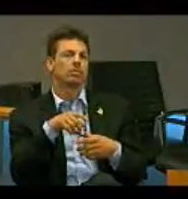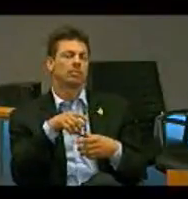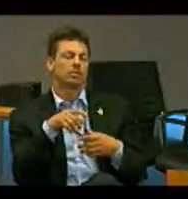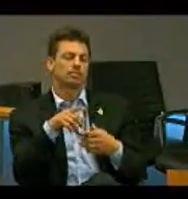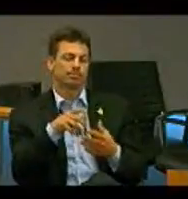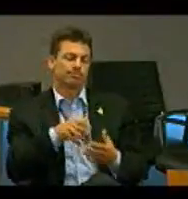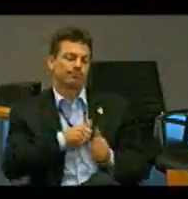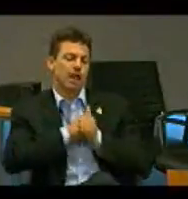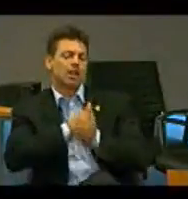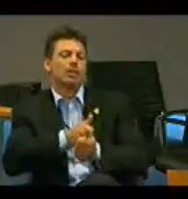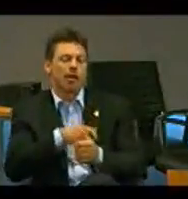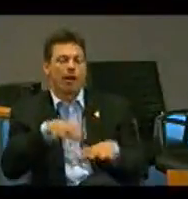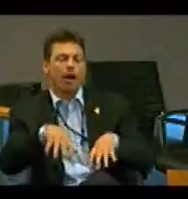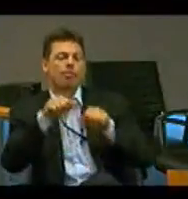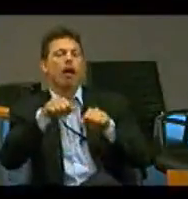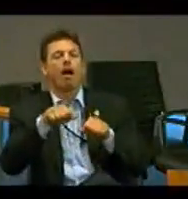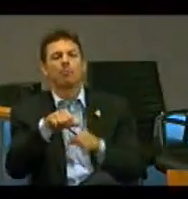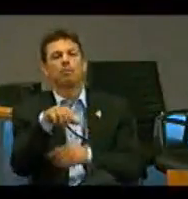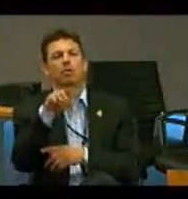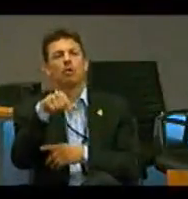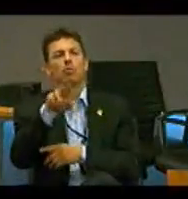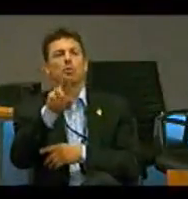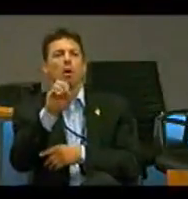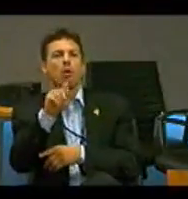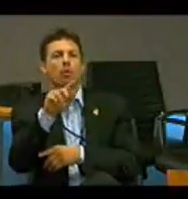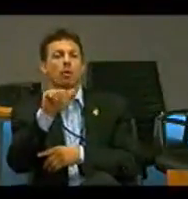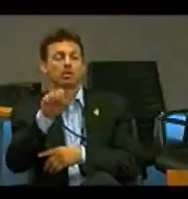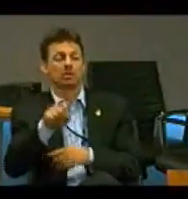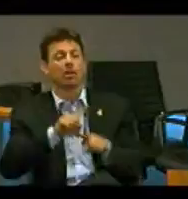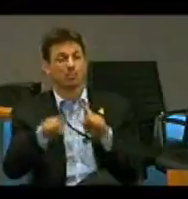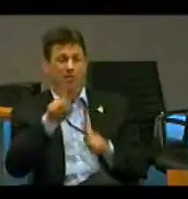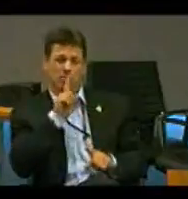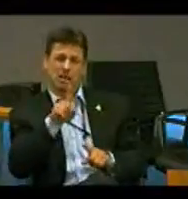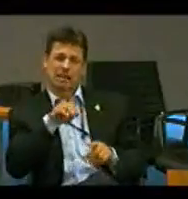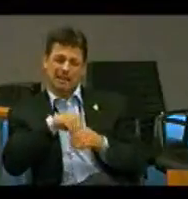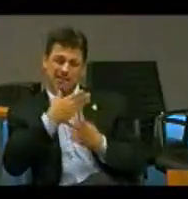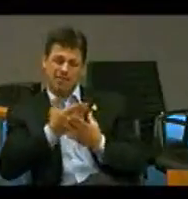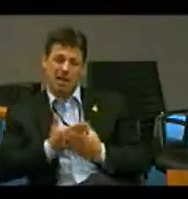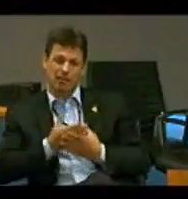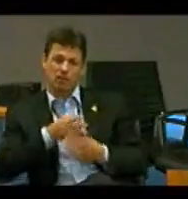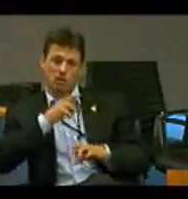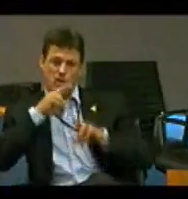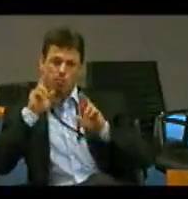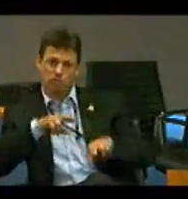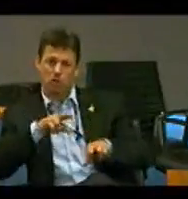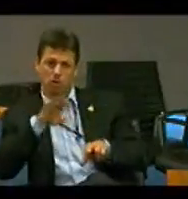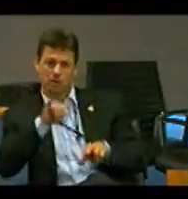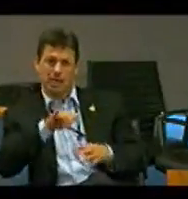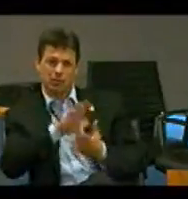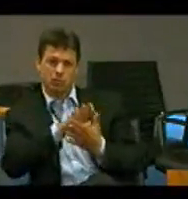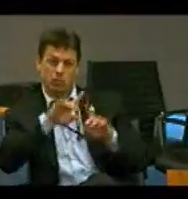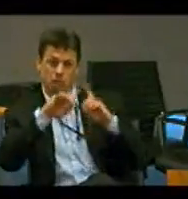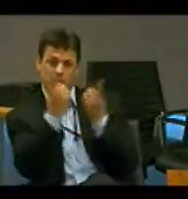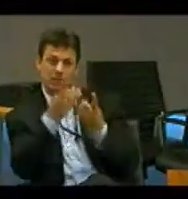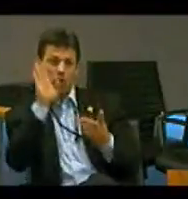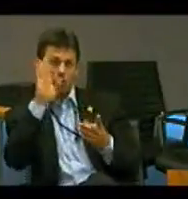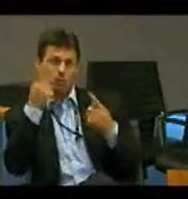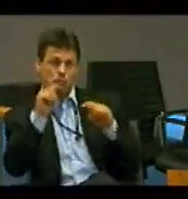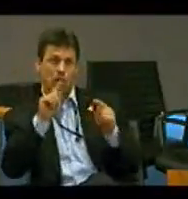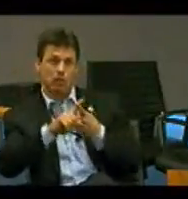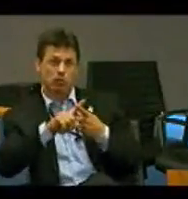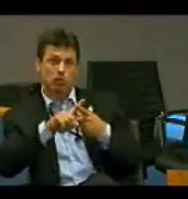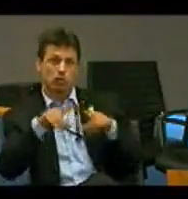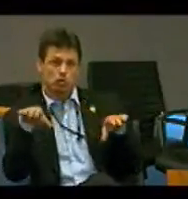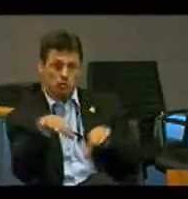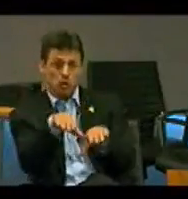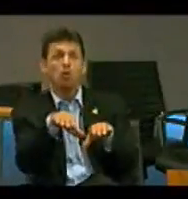quotas. But isn't it in fact the result that that's what school districts will try to do